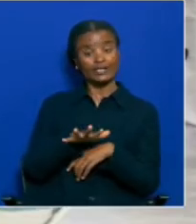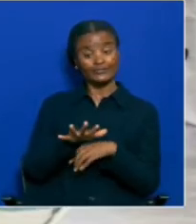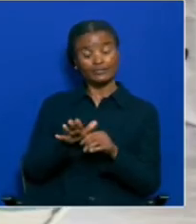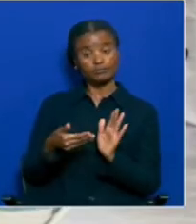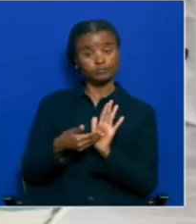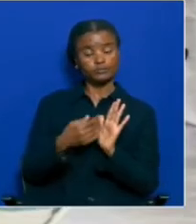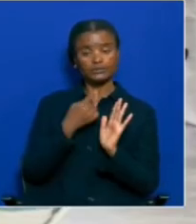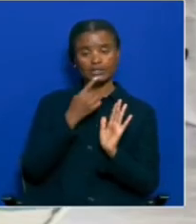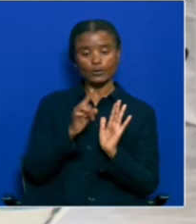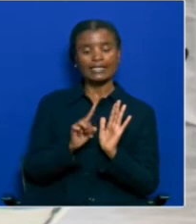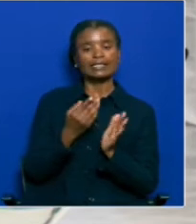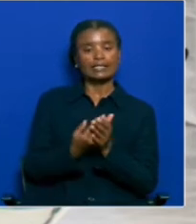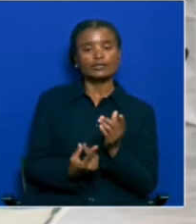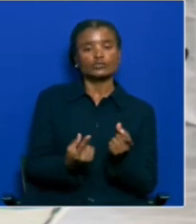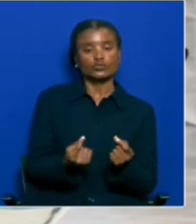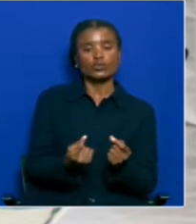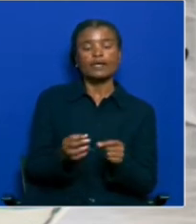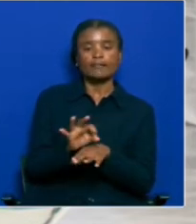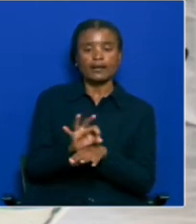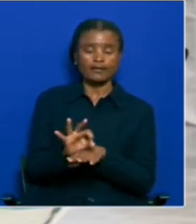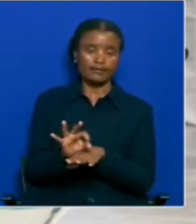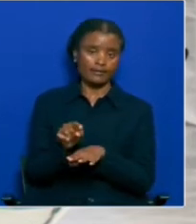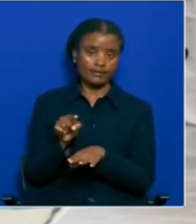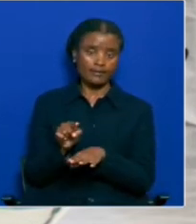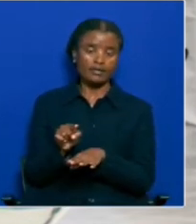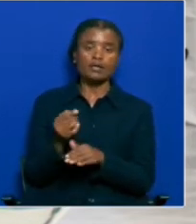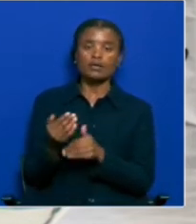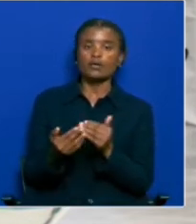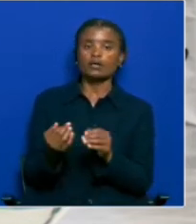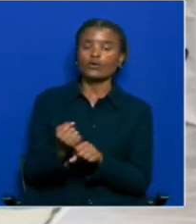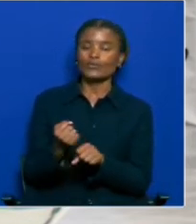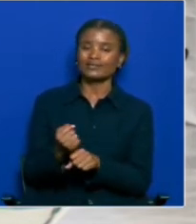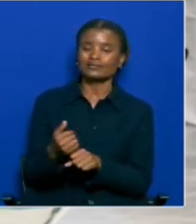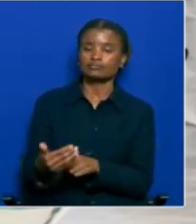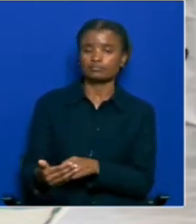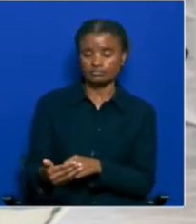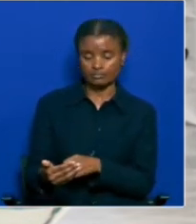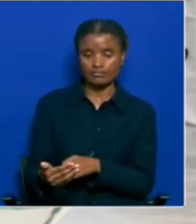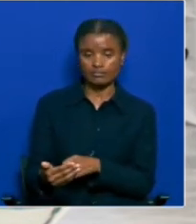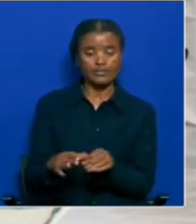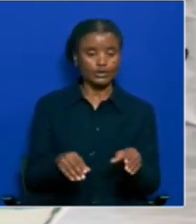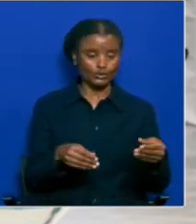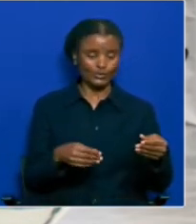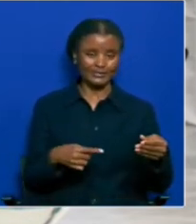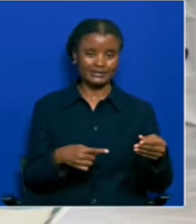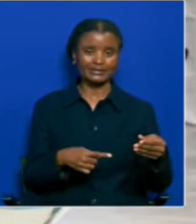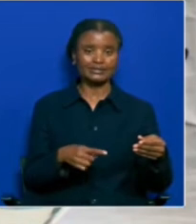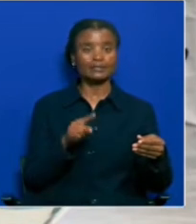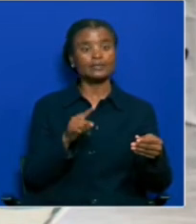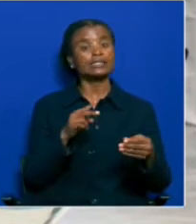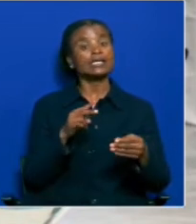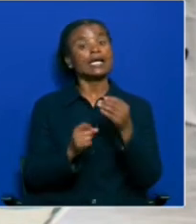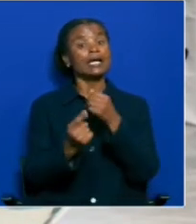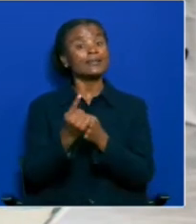so within a planned operation. No, it is a... The document, I'm not talking about reality on the ground, I'm talking about